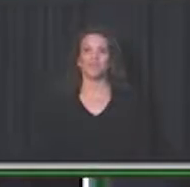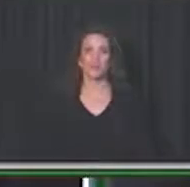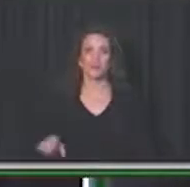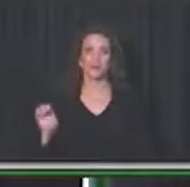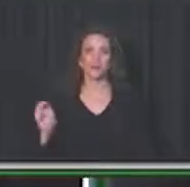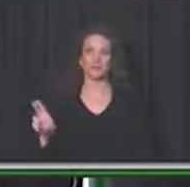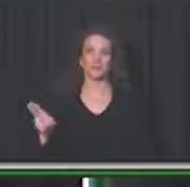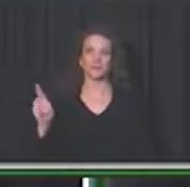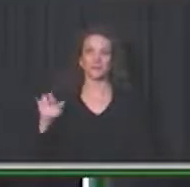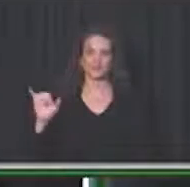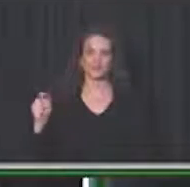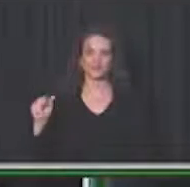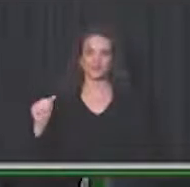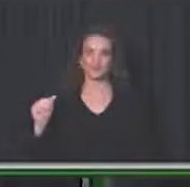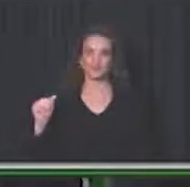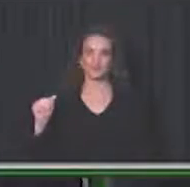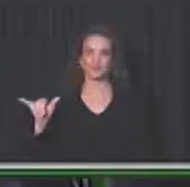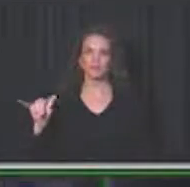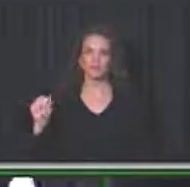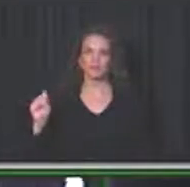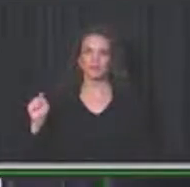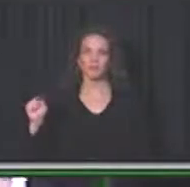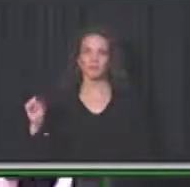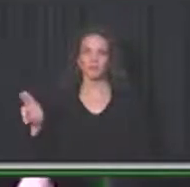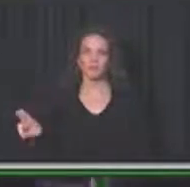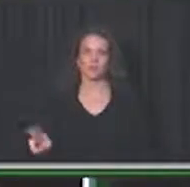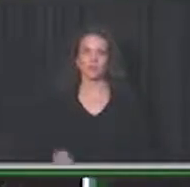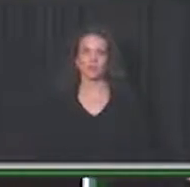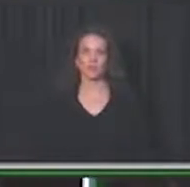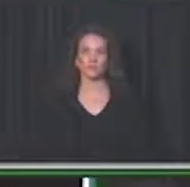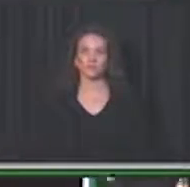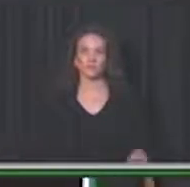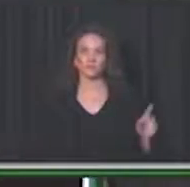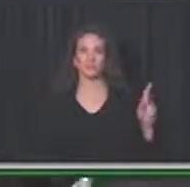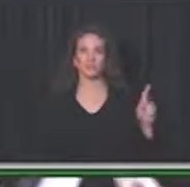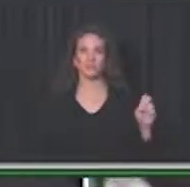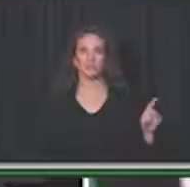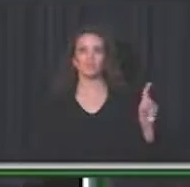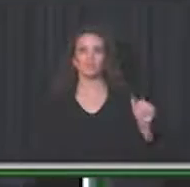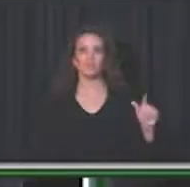Irina Rotaru. Kendall Lynn Bauer.